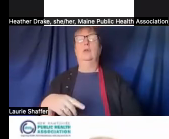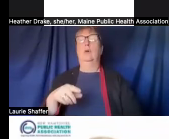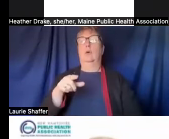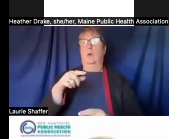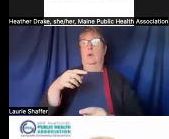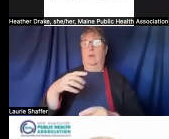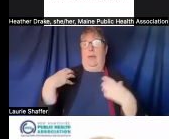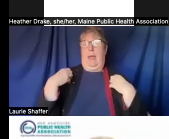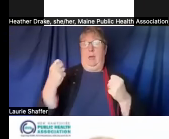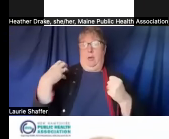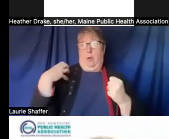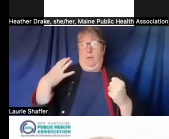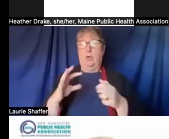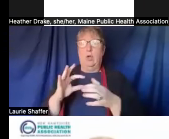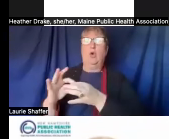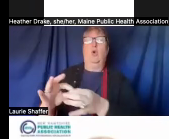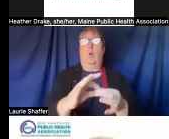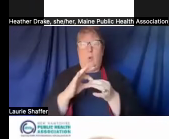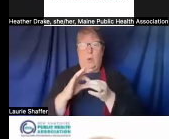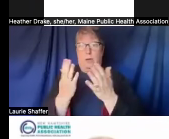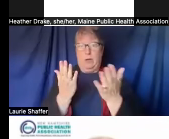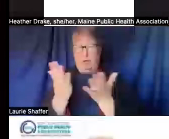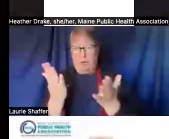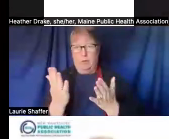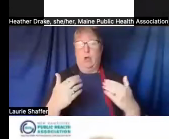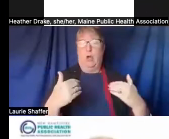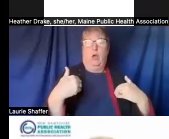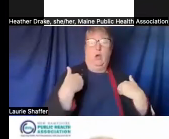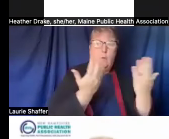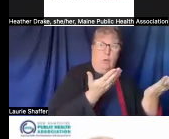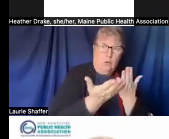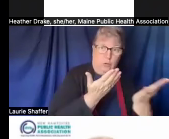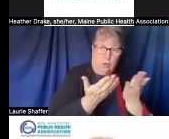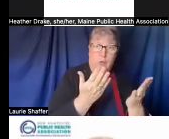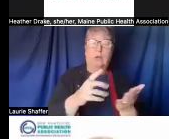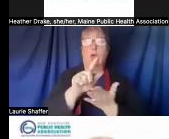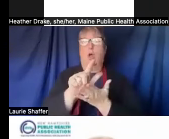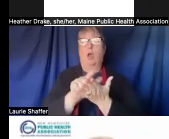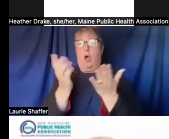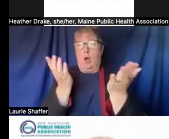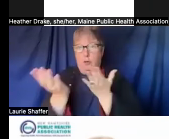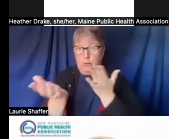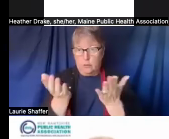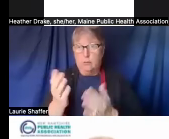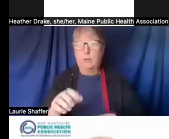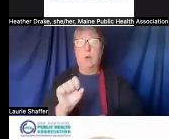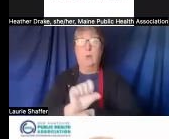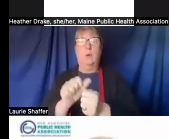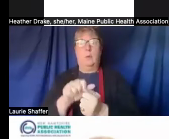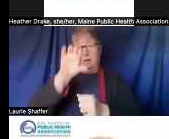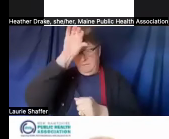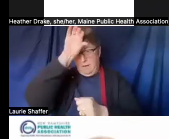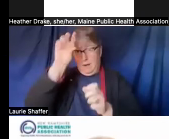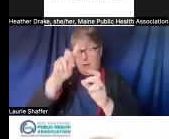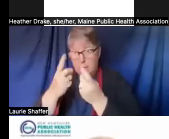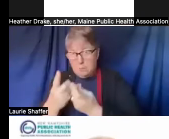to implement a more comprehensive response to this issue, including work with the fire department, local